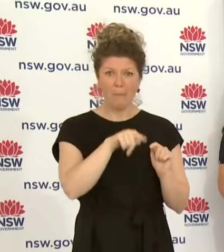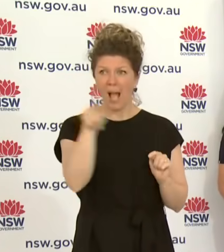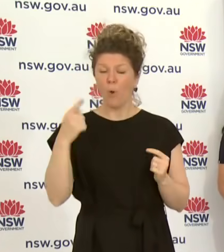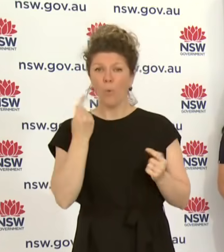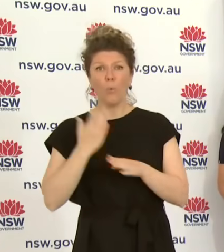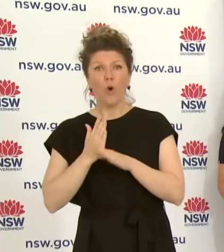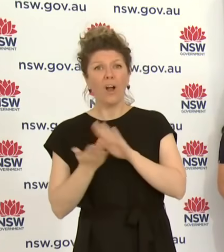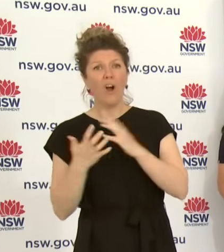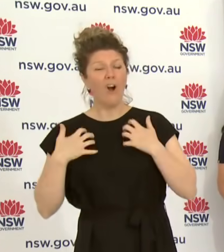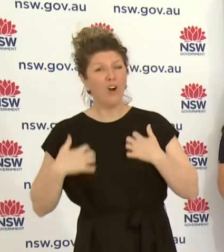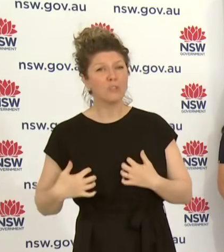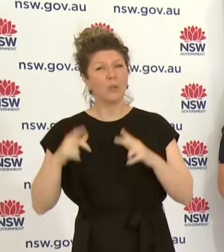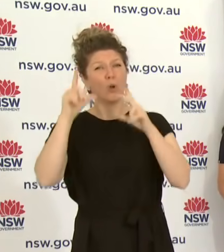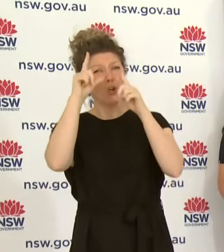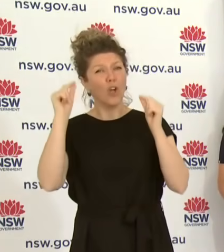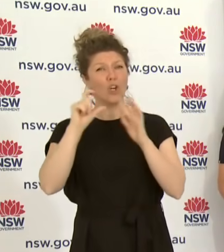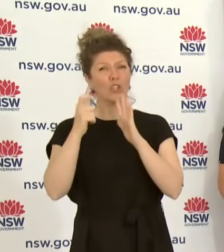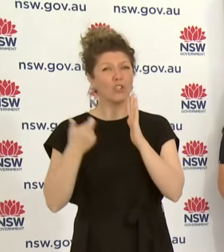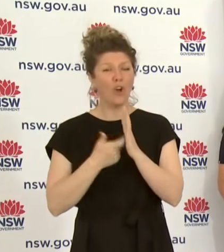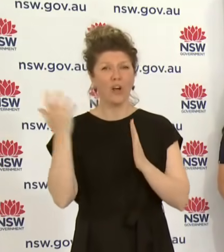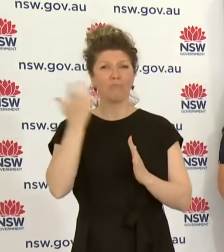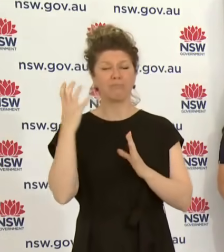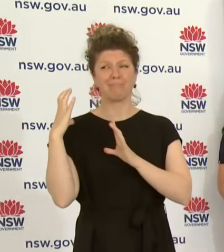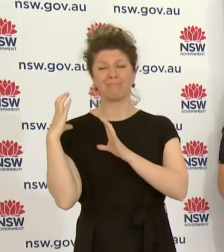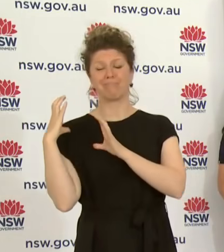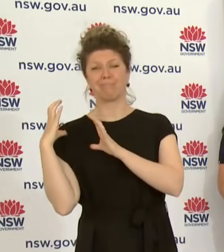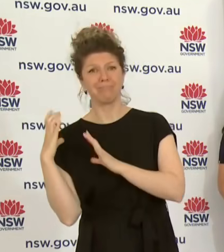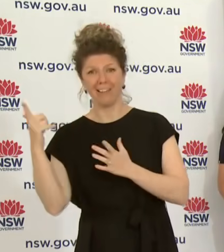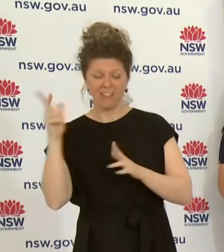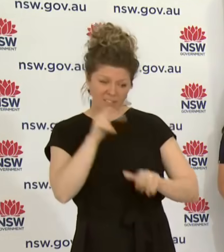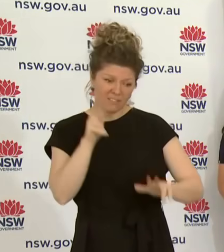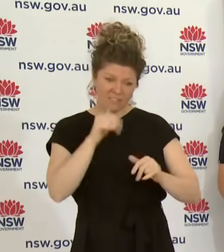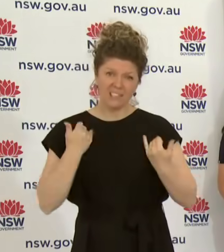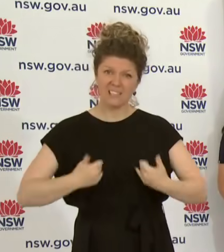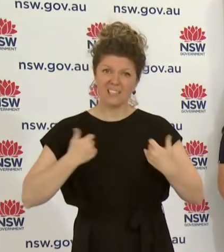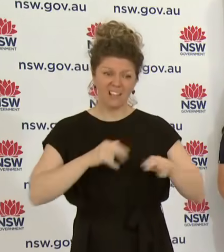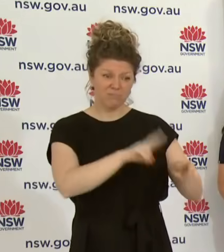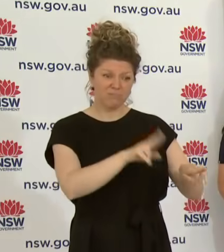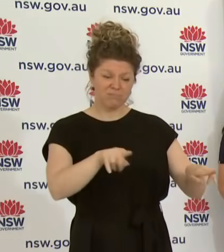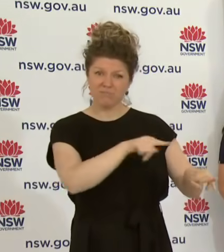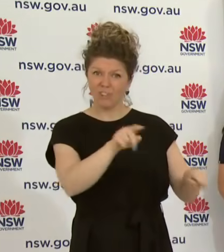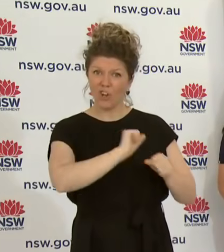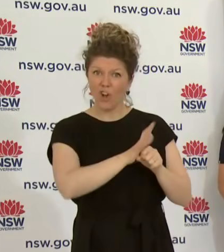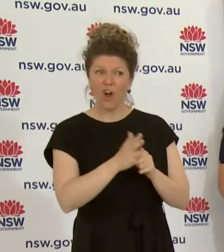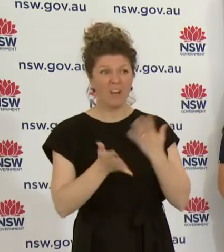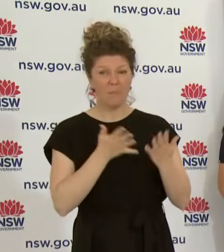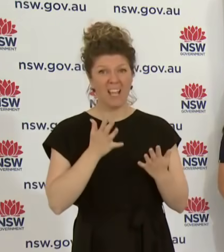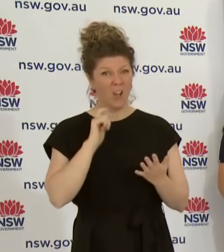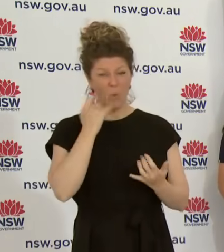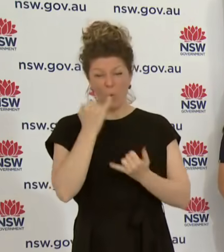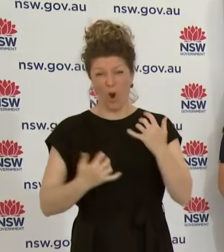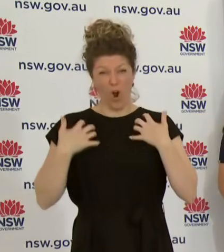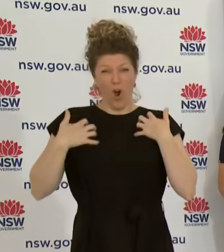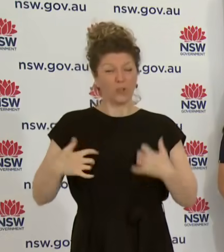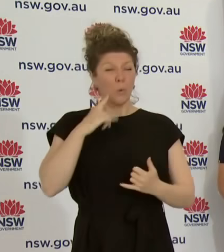care of people with COVID. We want to protect them as much as we protect each other and our loved ones. And the hospital system will come under increasing